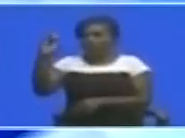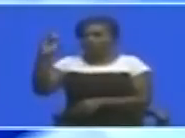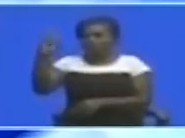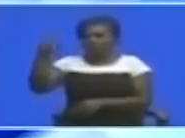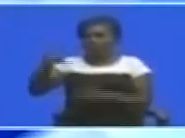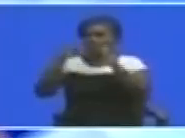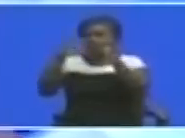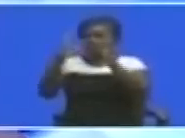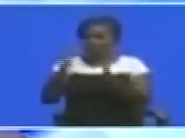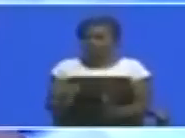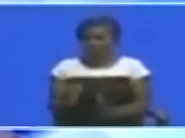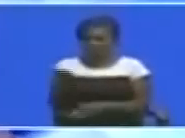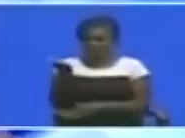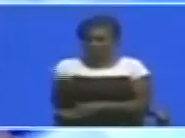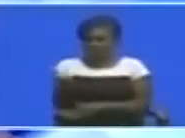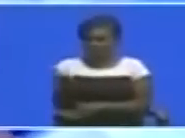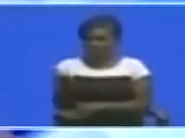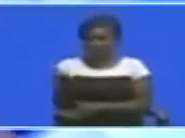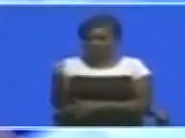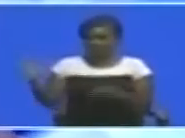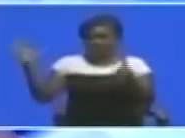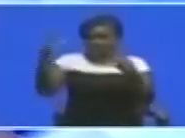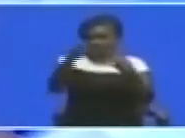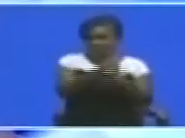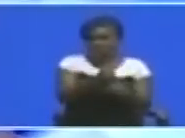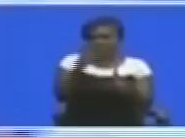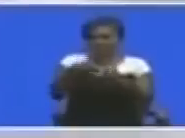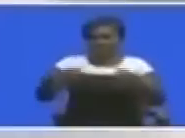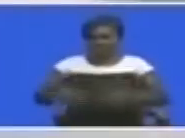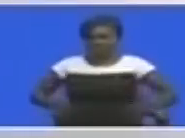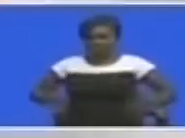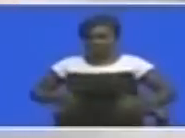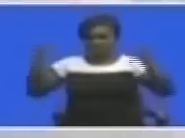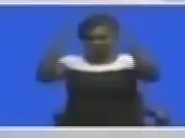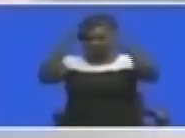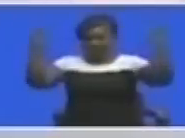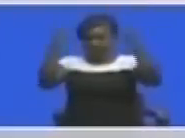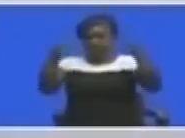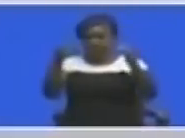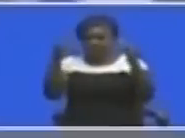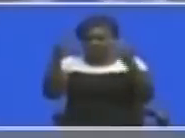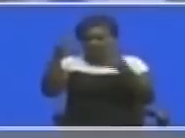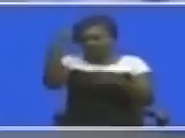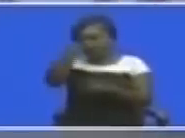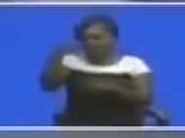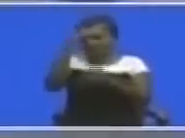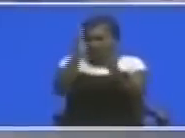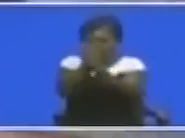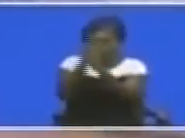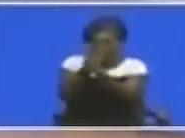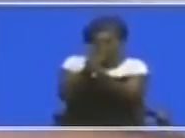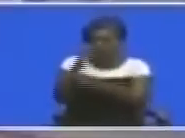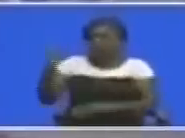teacher working with Wendell Trust was taken from Hagadera refugee camp by the armed men who had concealed their faces. The OCPD